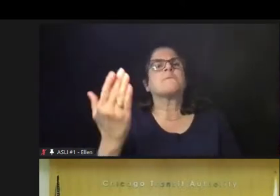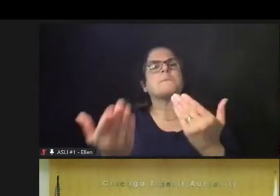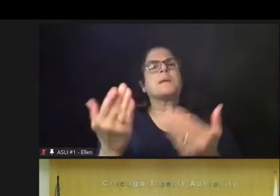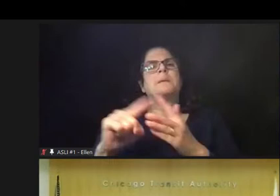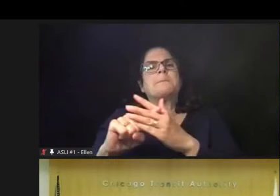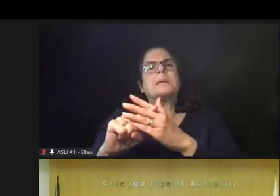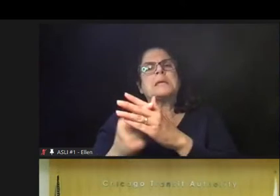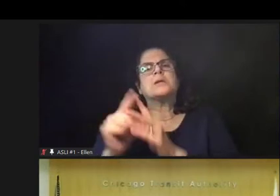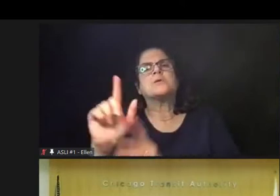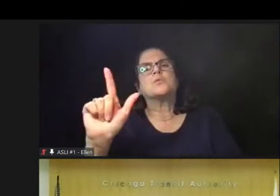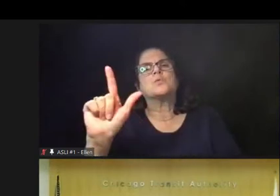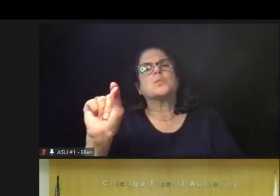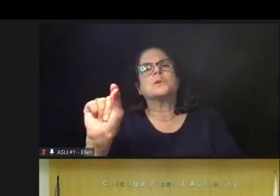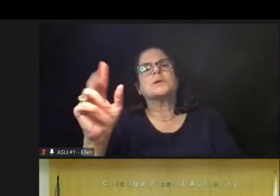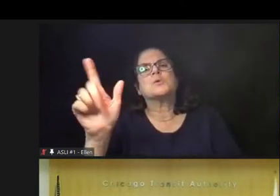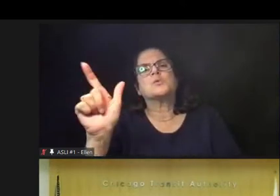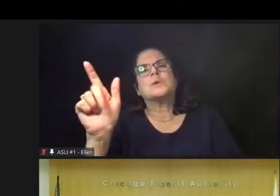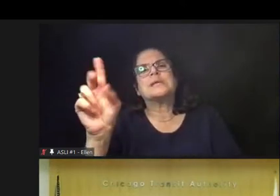projections.